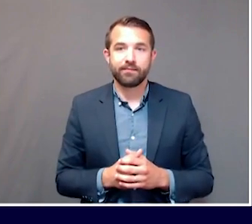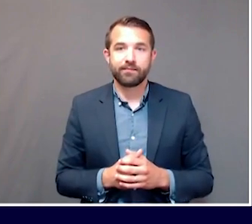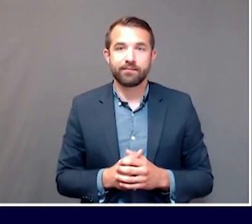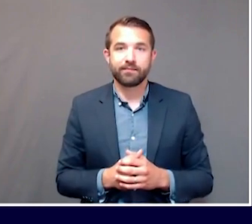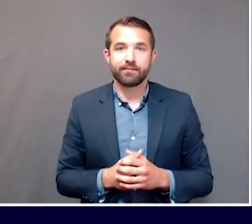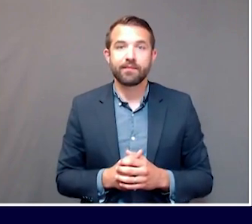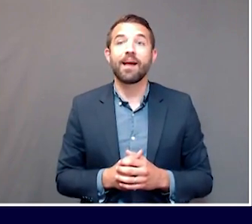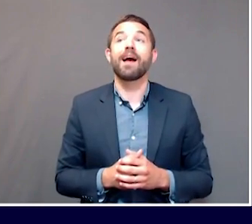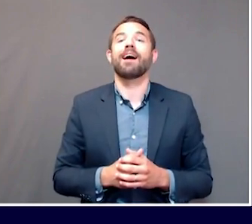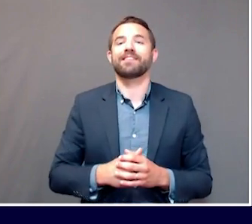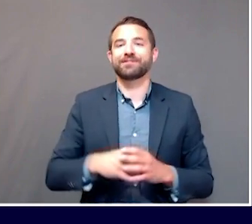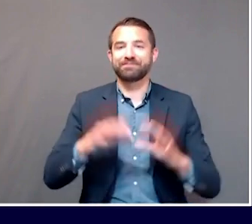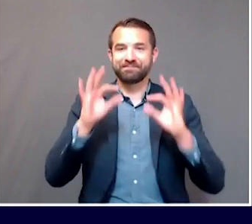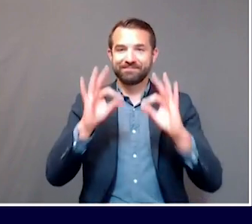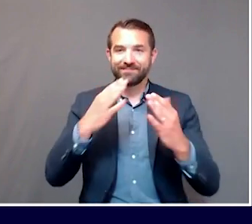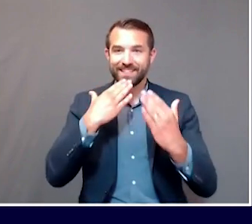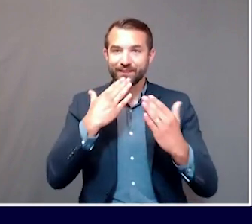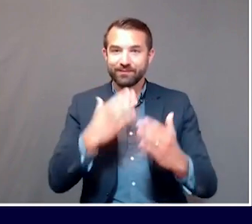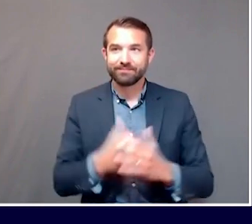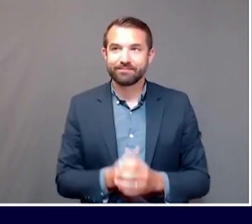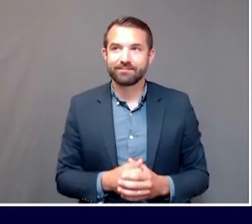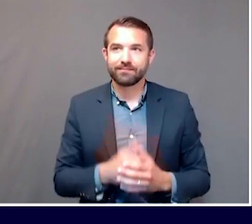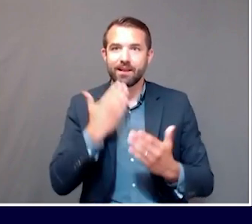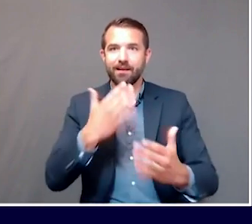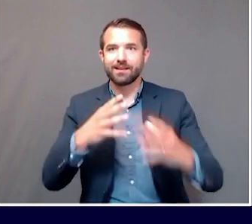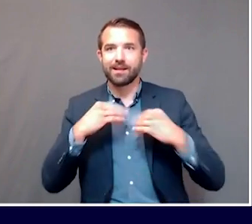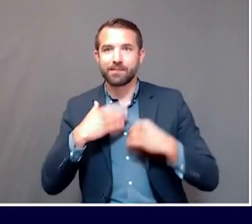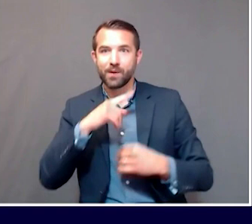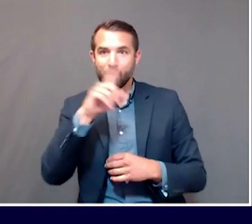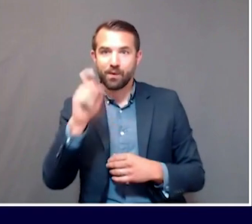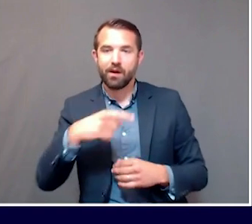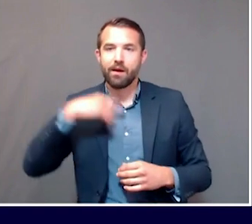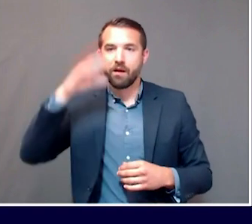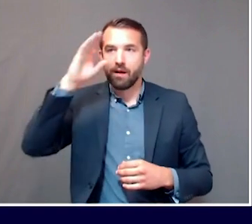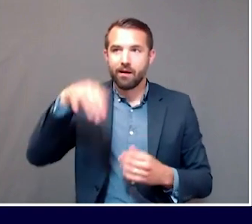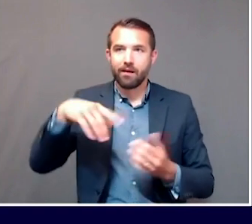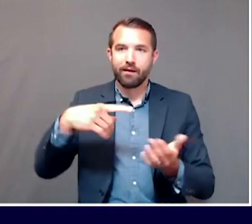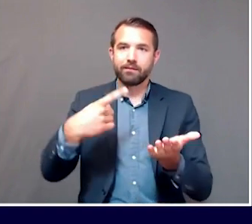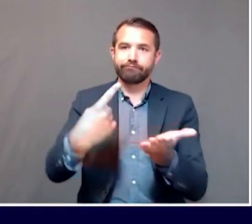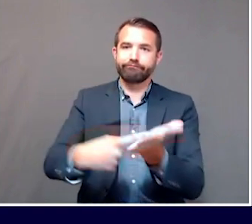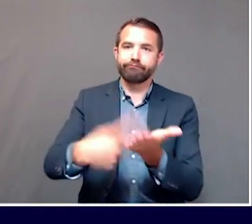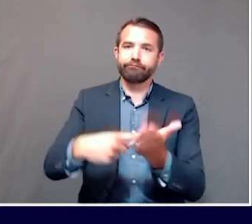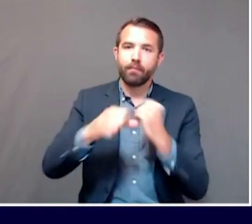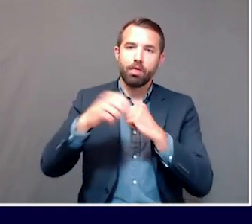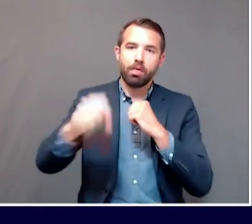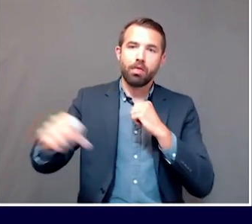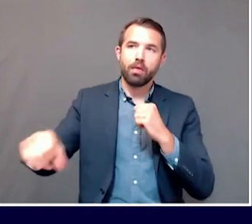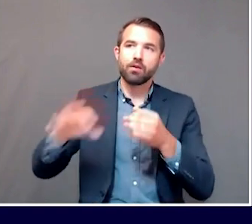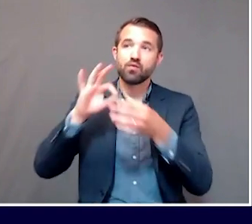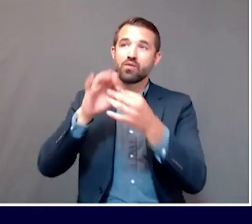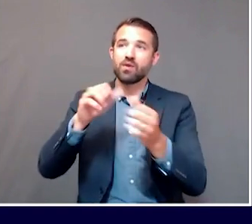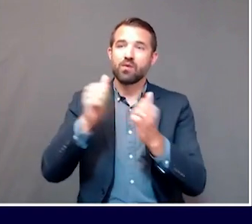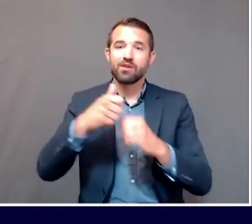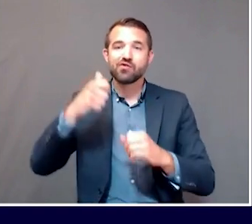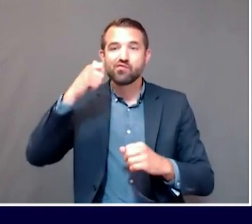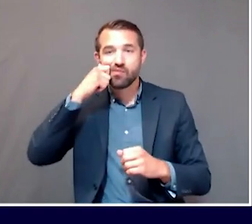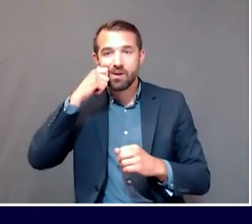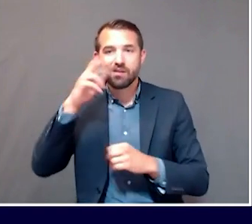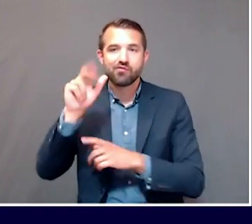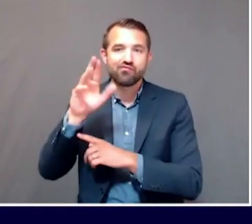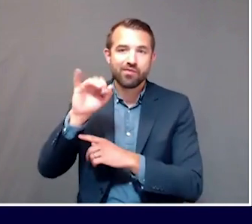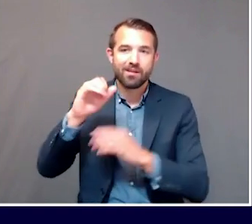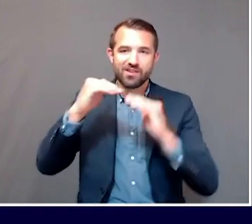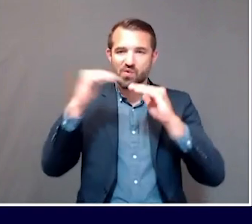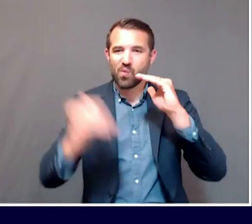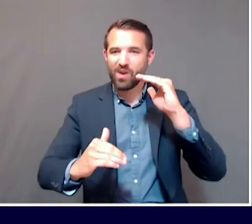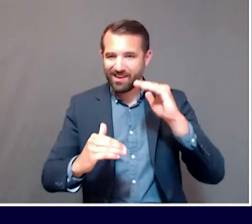Thanks for taking my question. We've talked at length about the racial disparities in COVID-19 and some of the steps that the state is taking